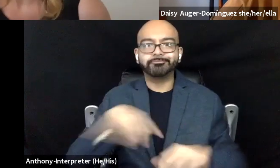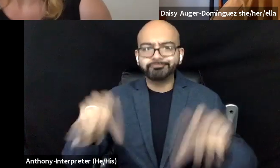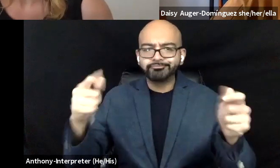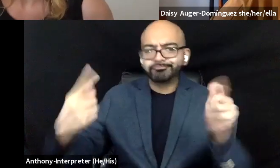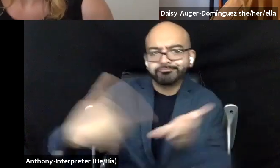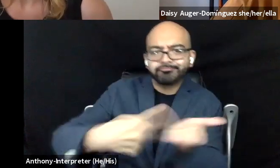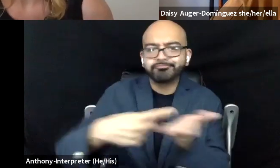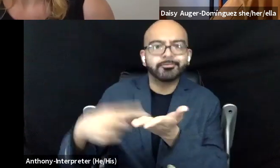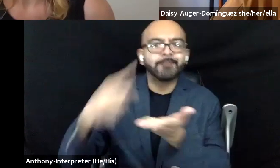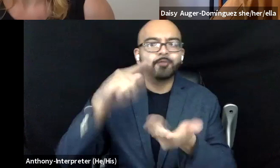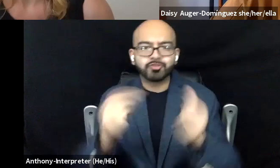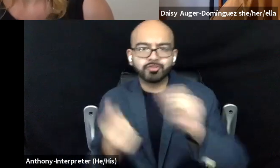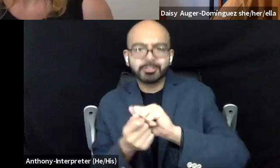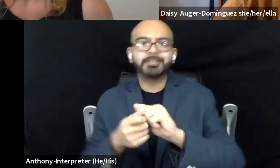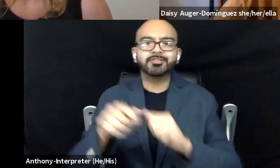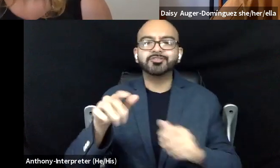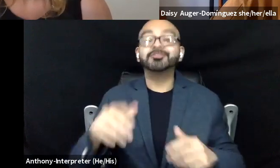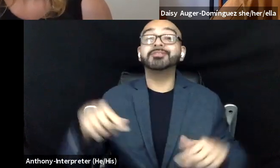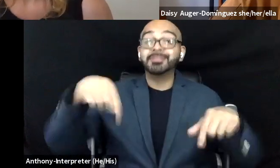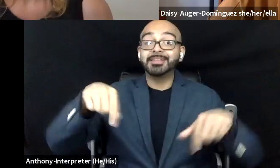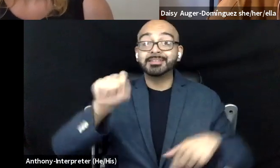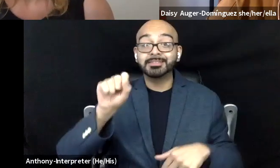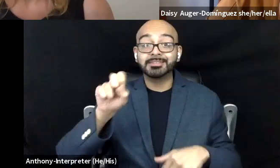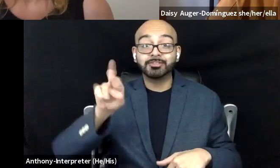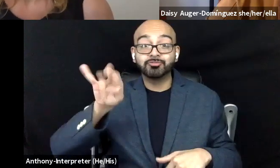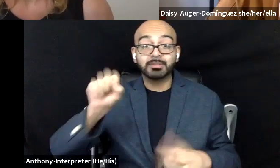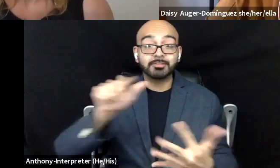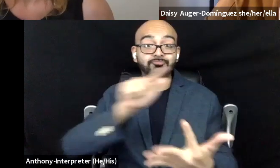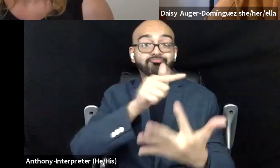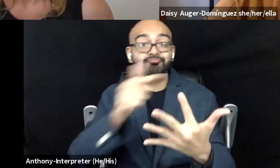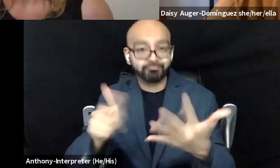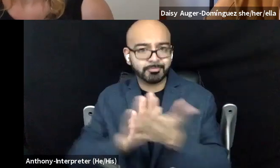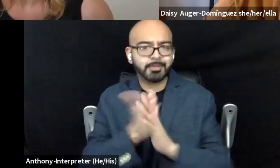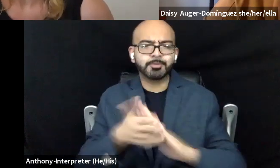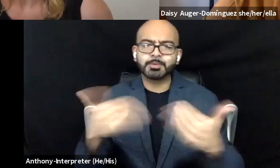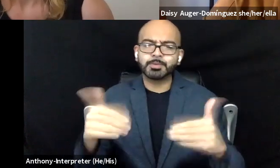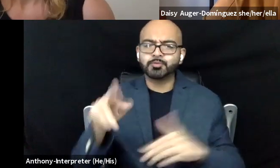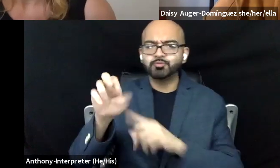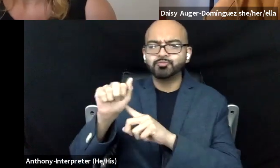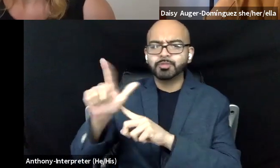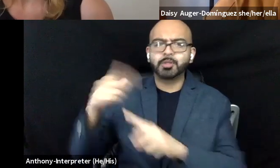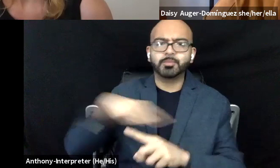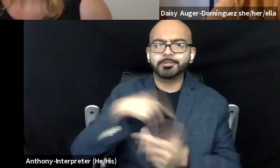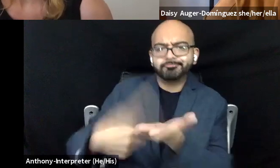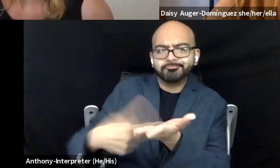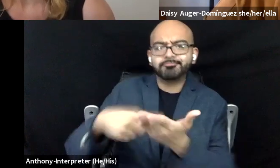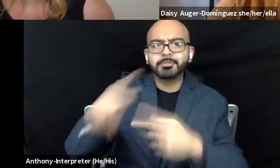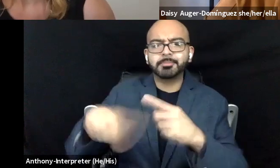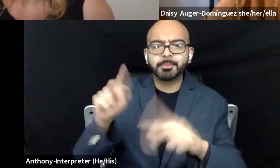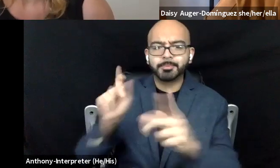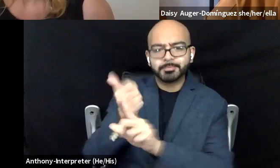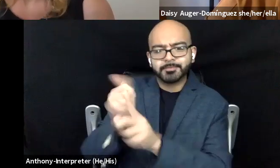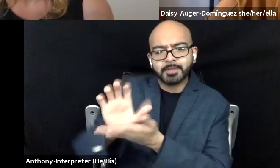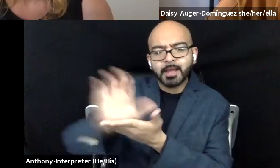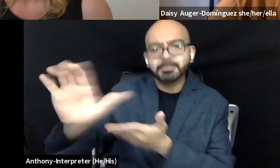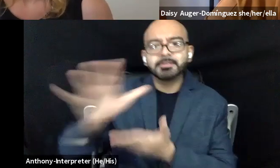This series goes deep and gets real. We build empathy for underrepresented and historically marginalized people, and we provide tangible, actionable